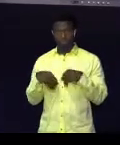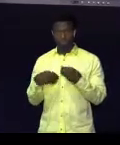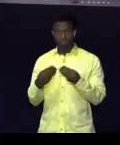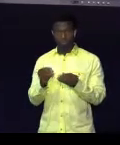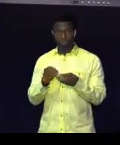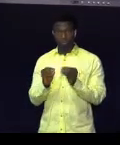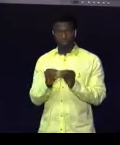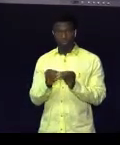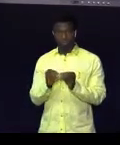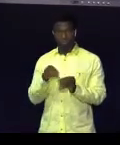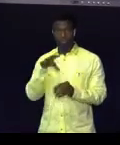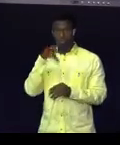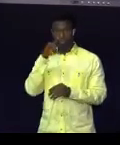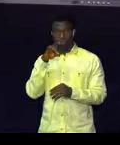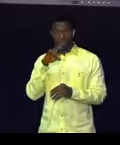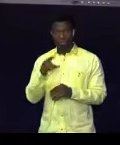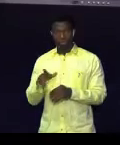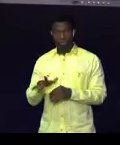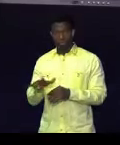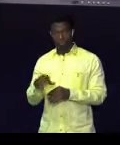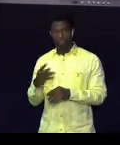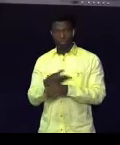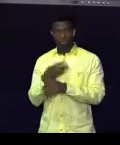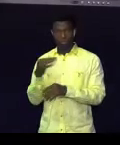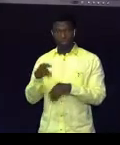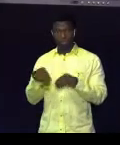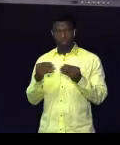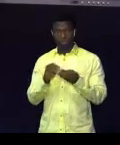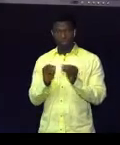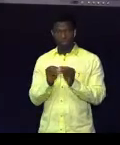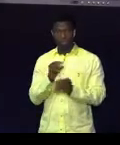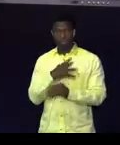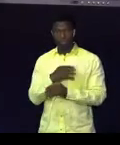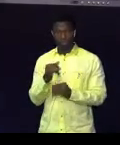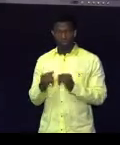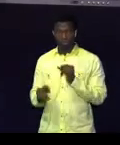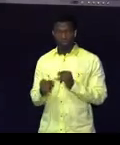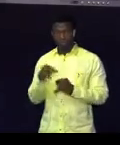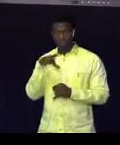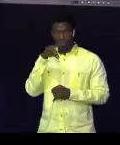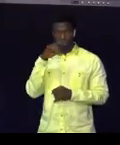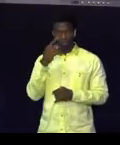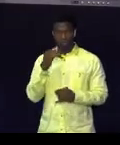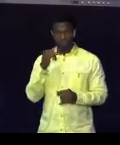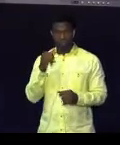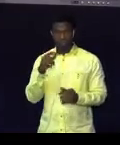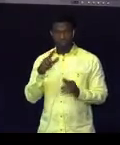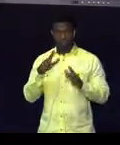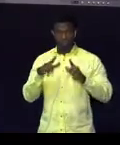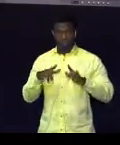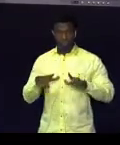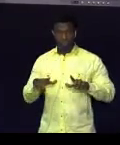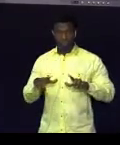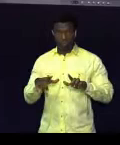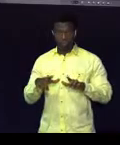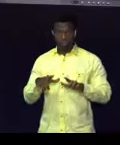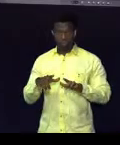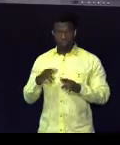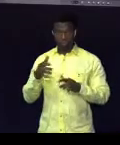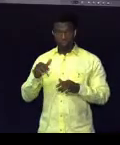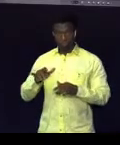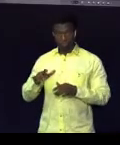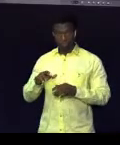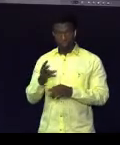numbers. We should also be able to find the common multiples of given numbers, and finally we should be able to find the least